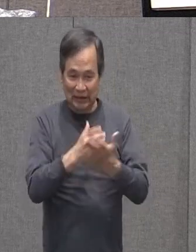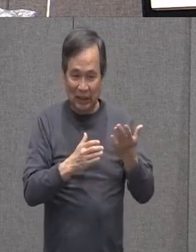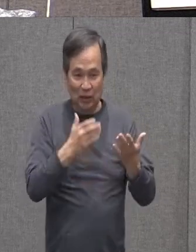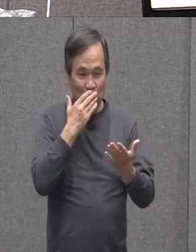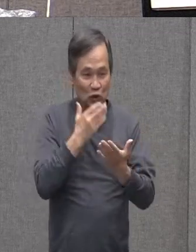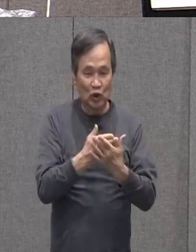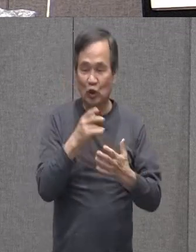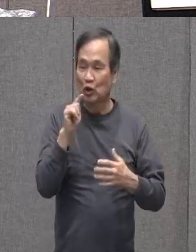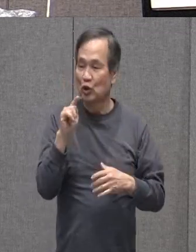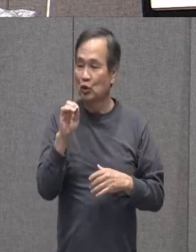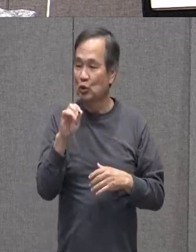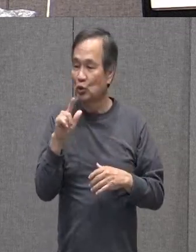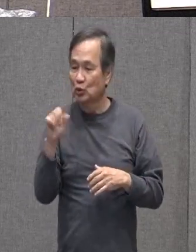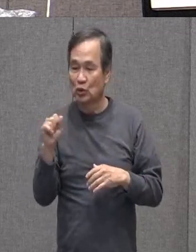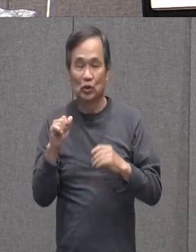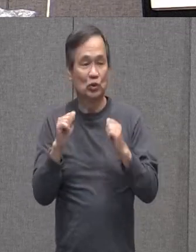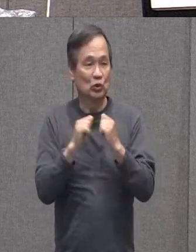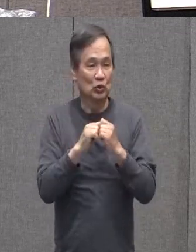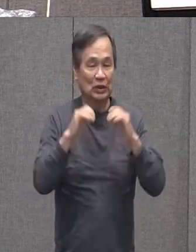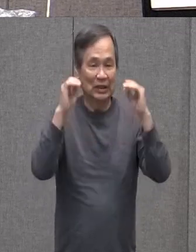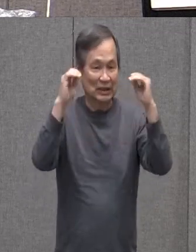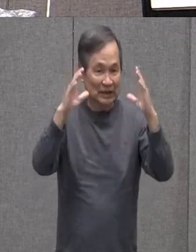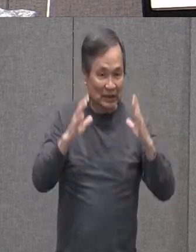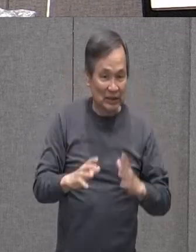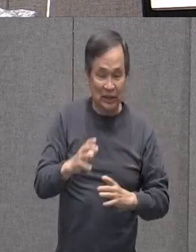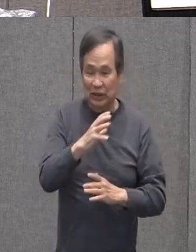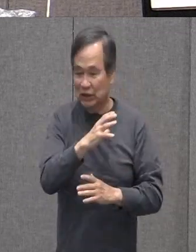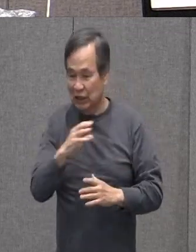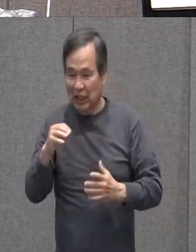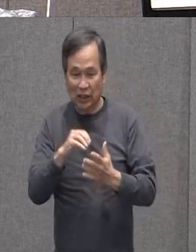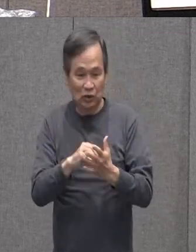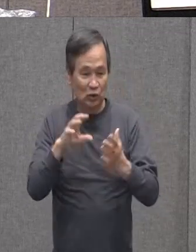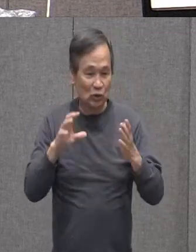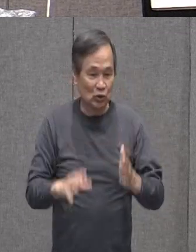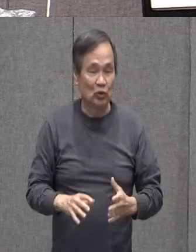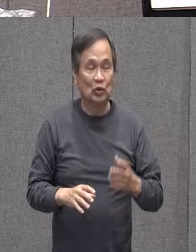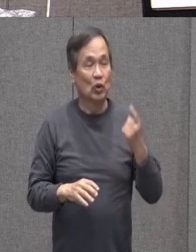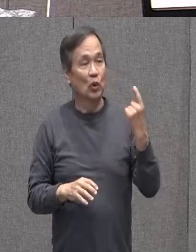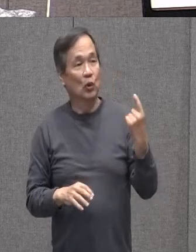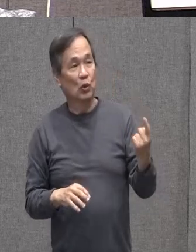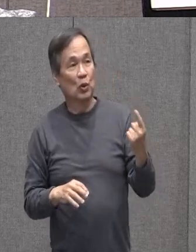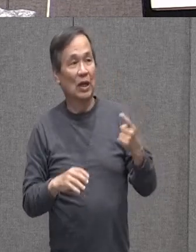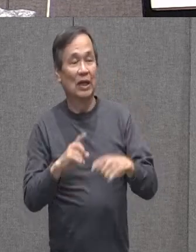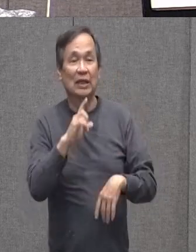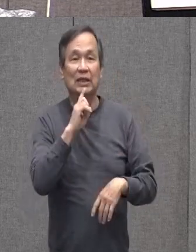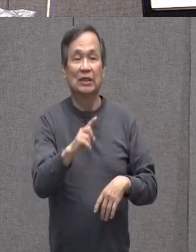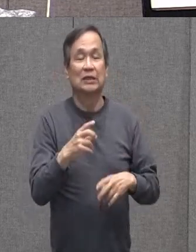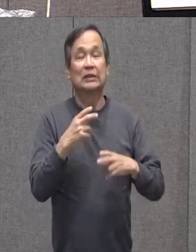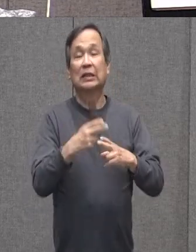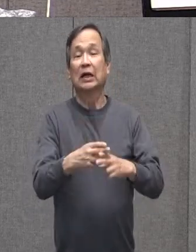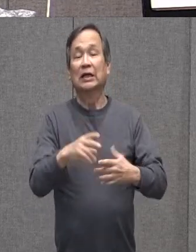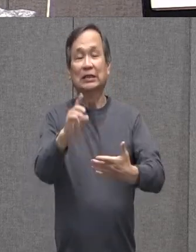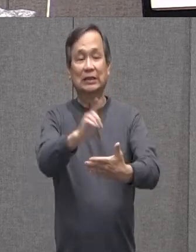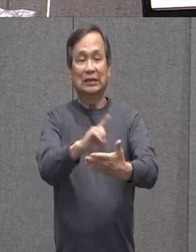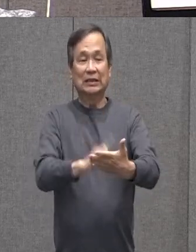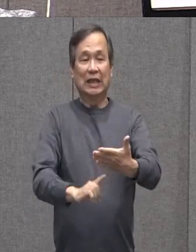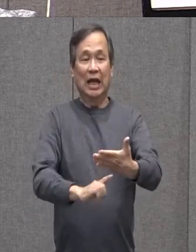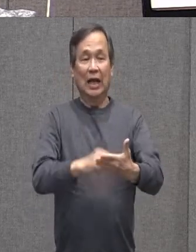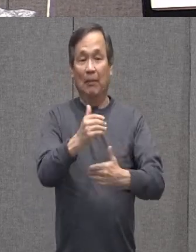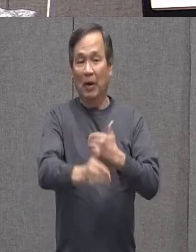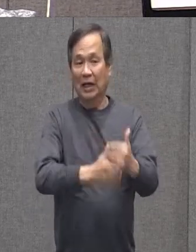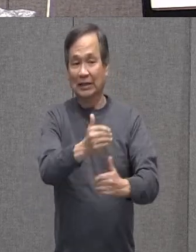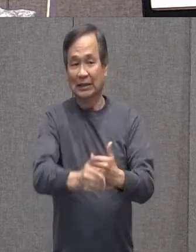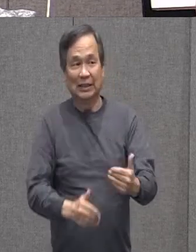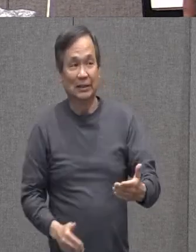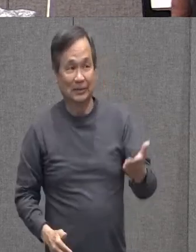tools with our teachers and our students at these schools. One of them is called the design process. The design process is